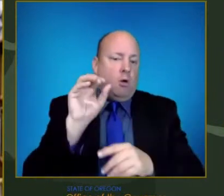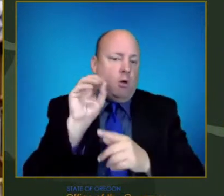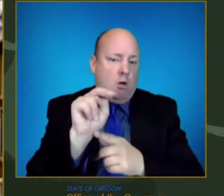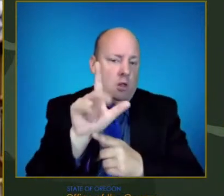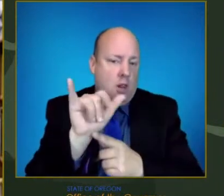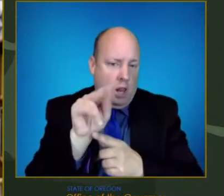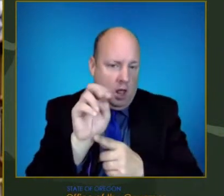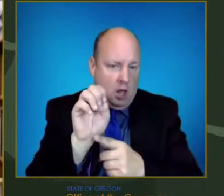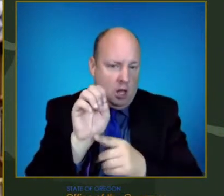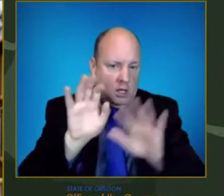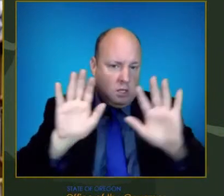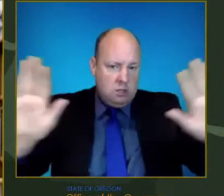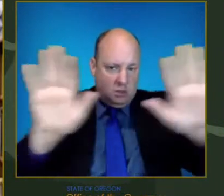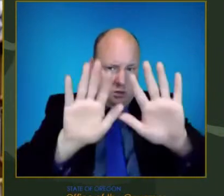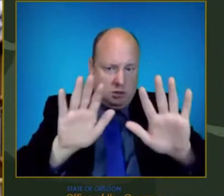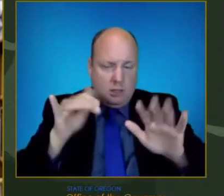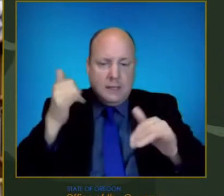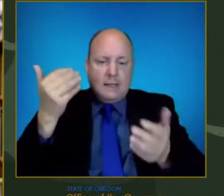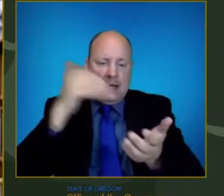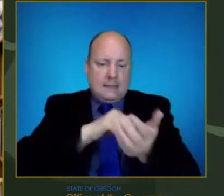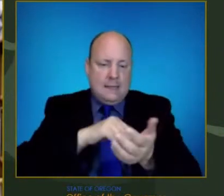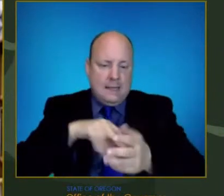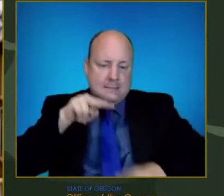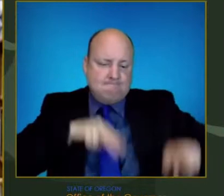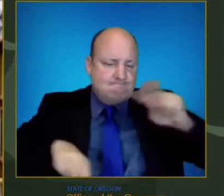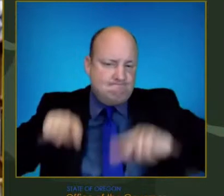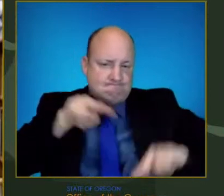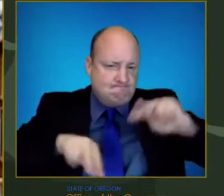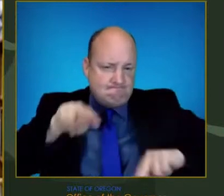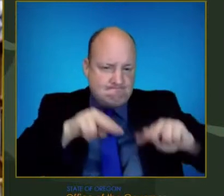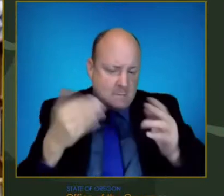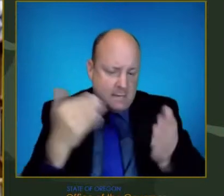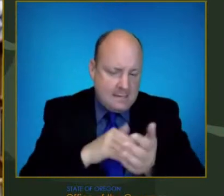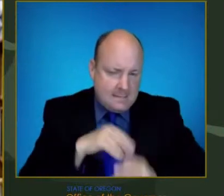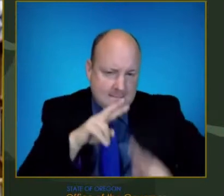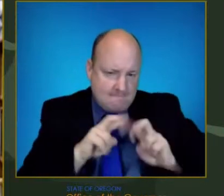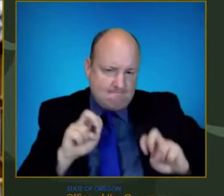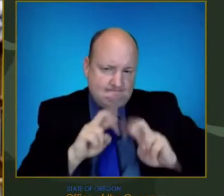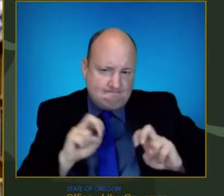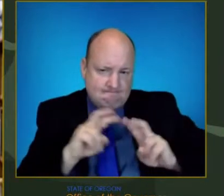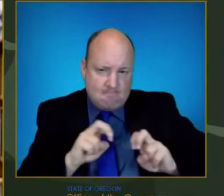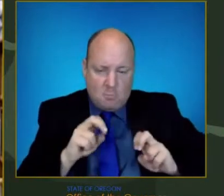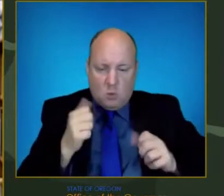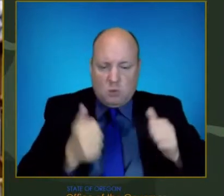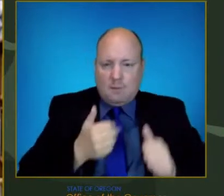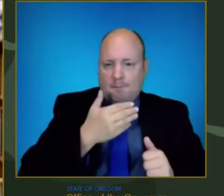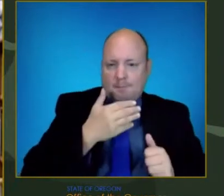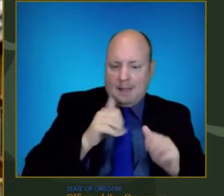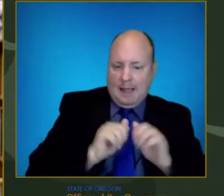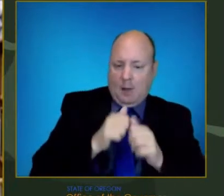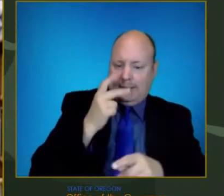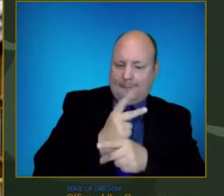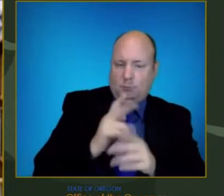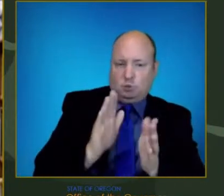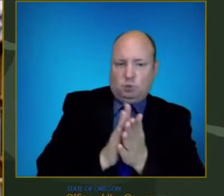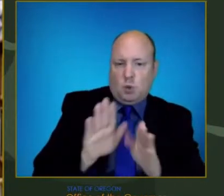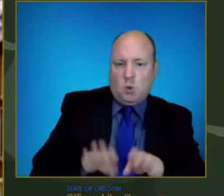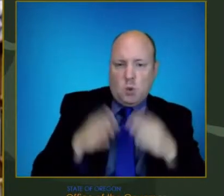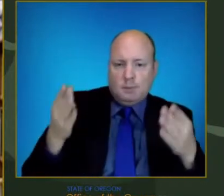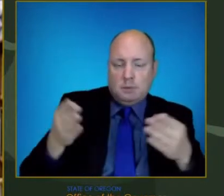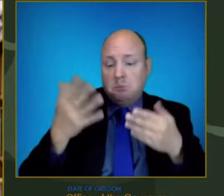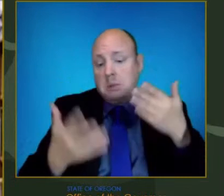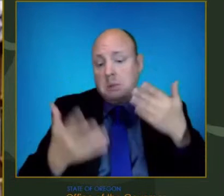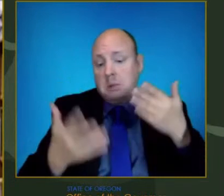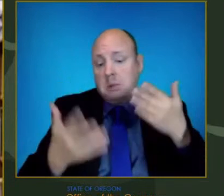schools that are open and have remained open and have worked through these challenges. So the keys are to make sure that